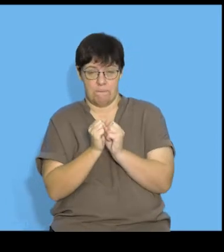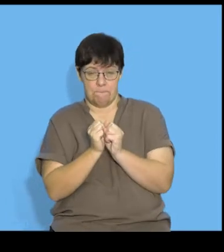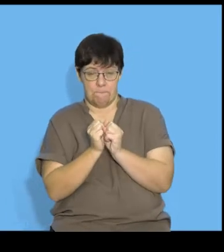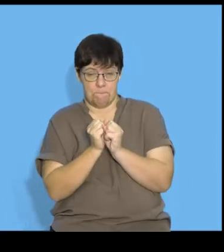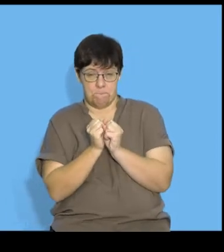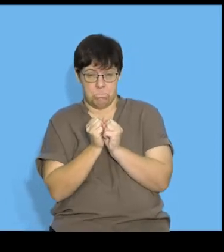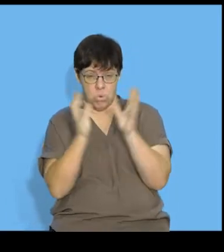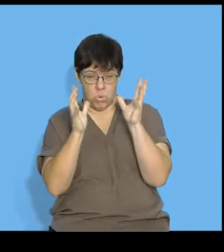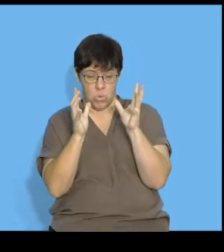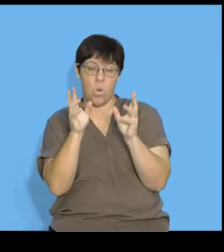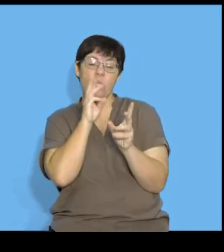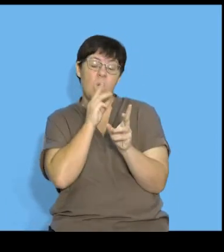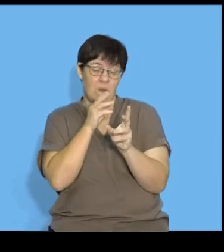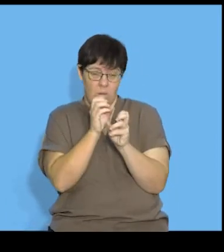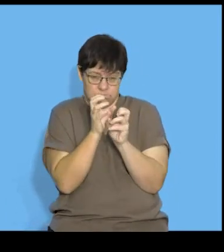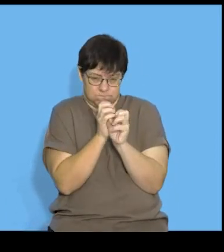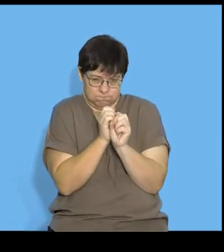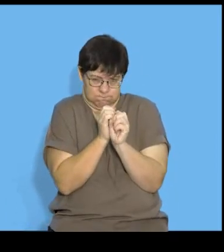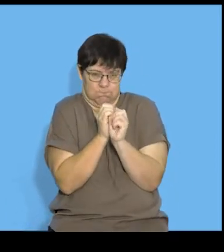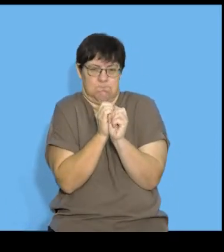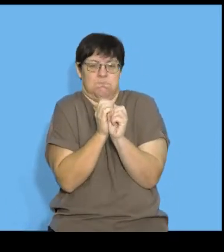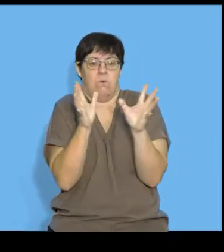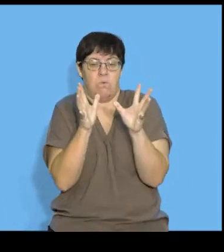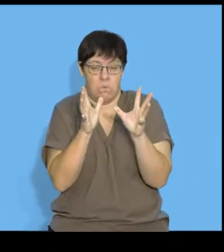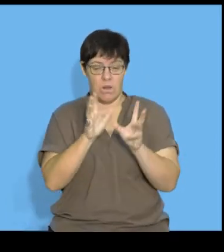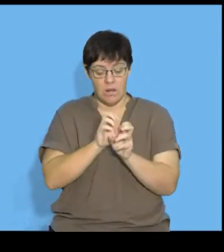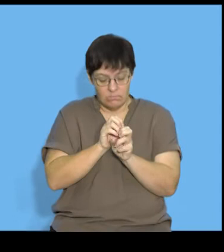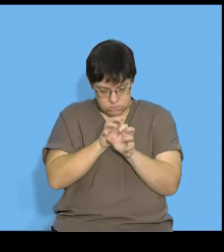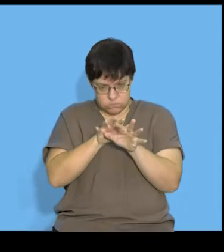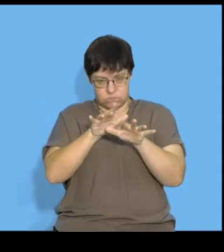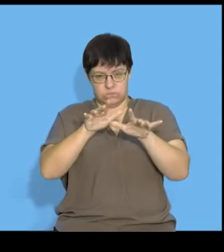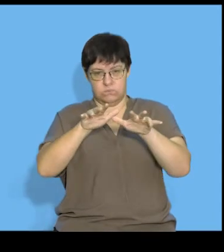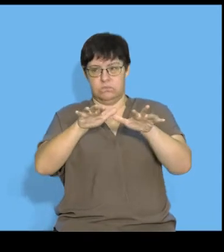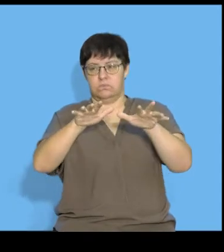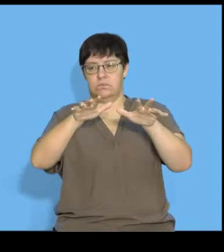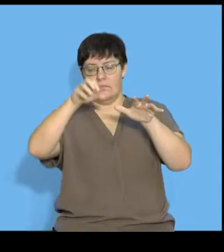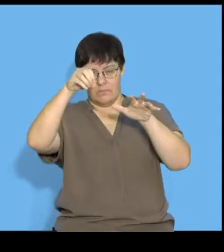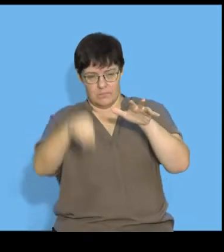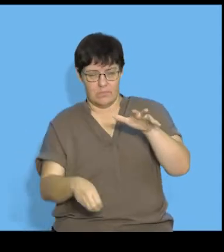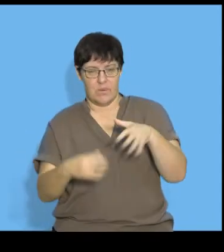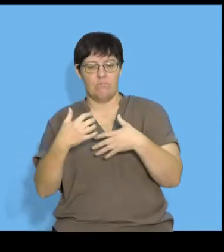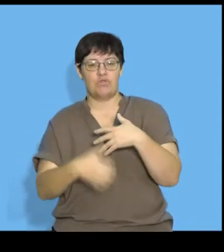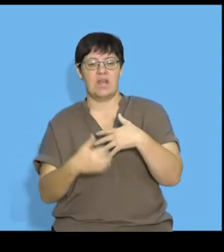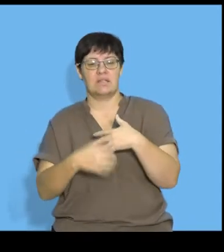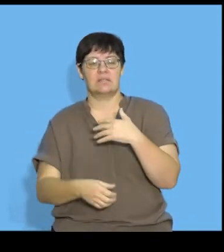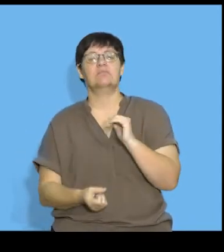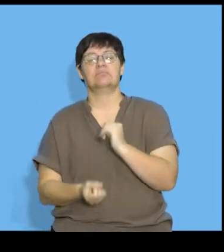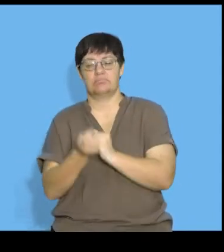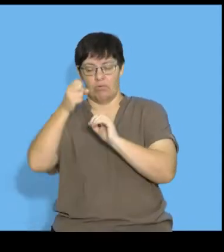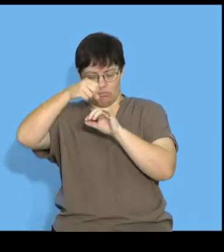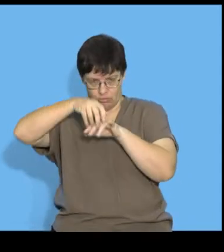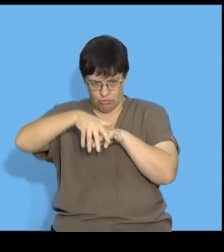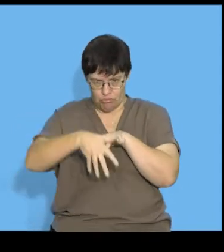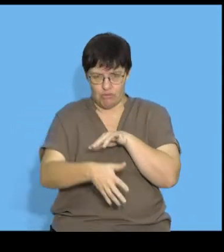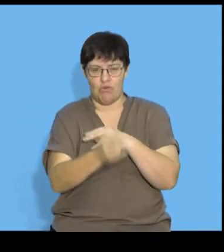of water in it, it bursts, and all of these spores drop to the bread, and what do they start growing? They put all